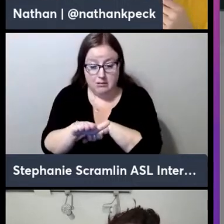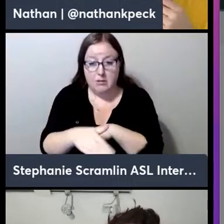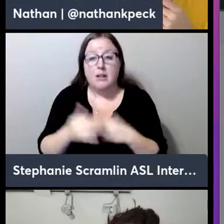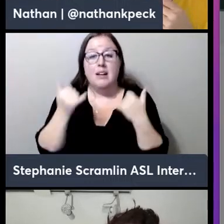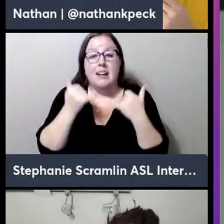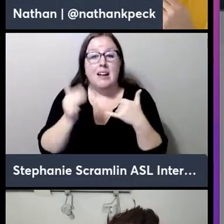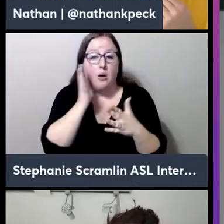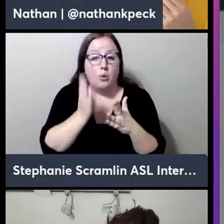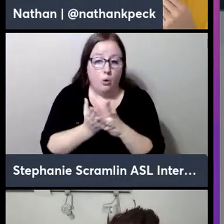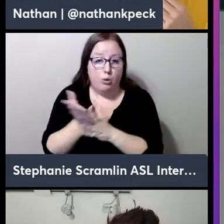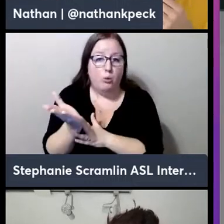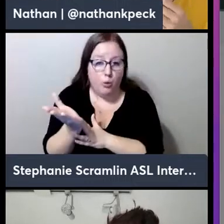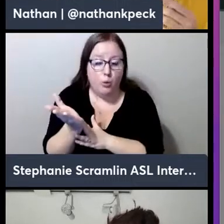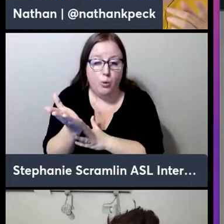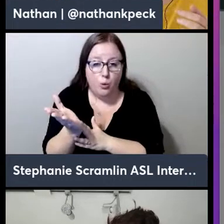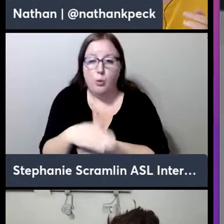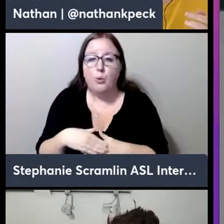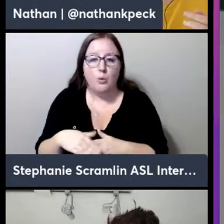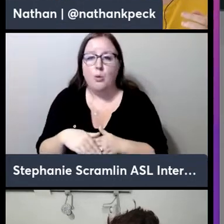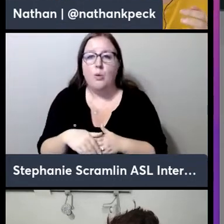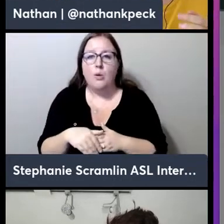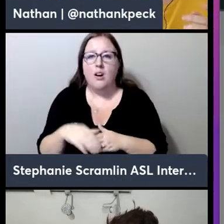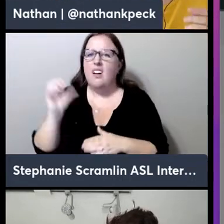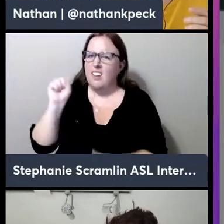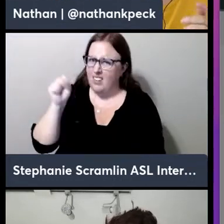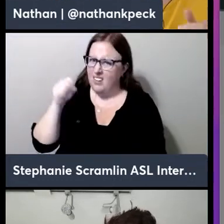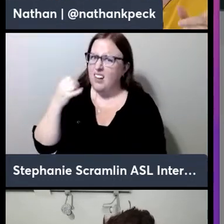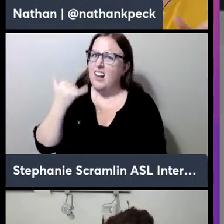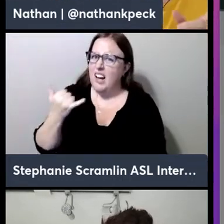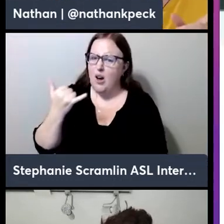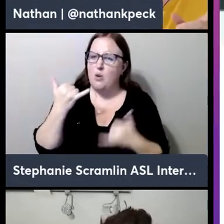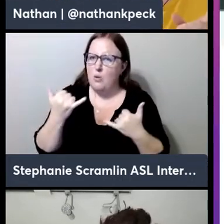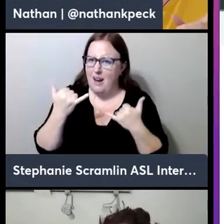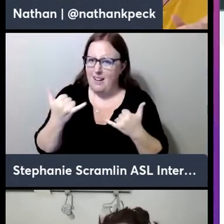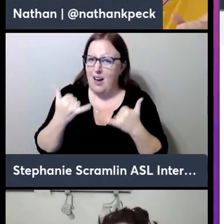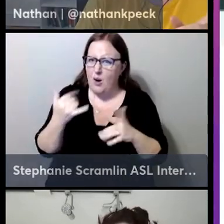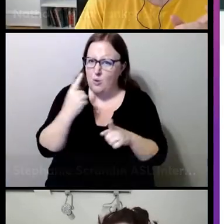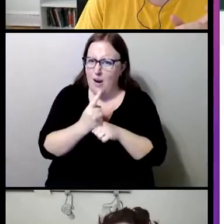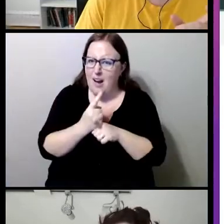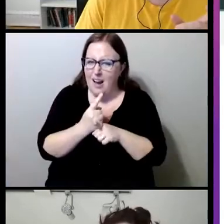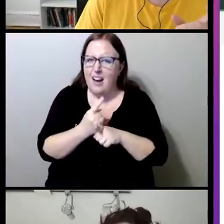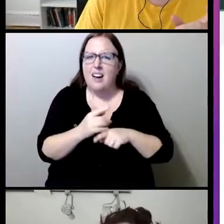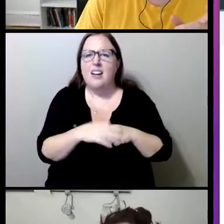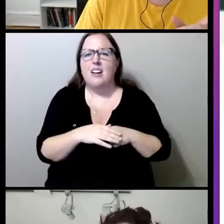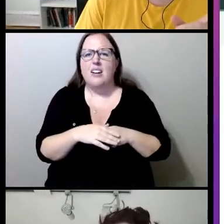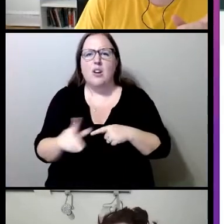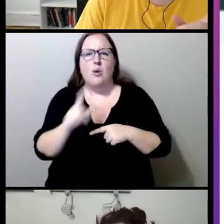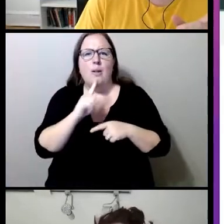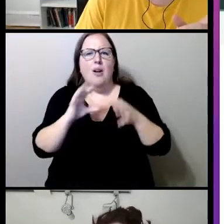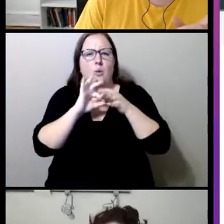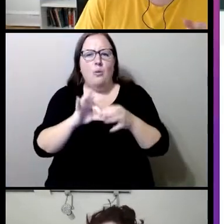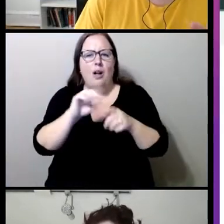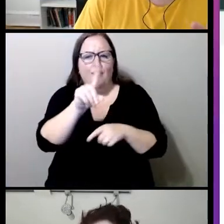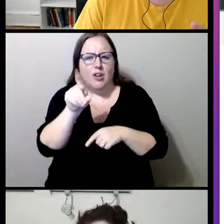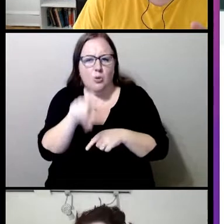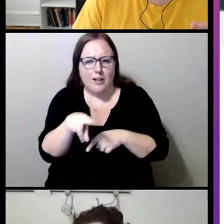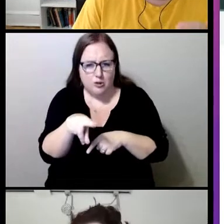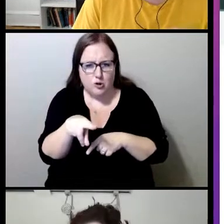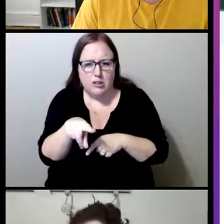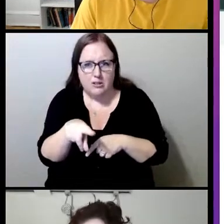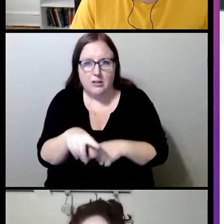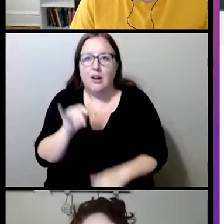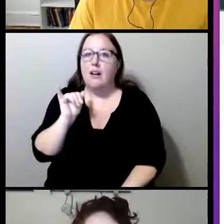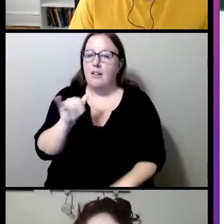go through, right? I didn't put Right now, at this point, there's a relevant question I want to pop up on the screen